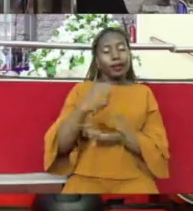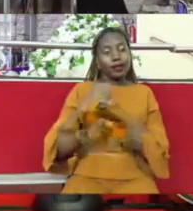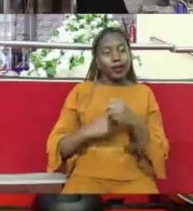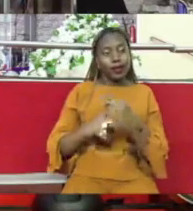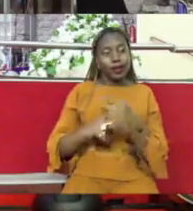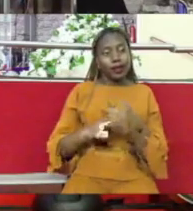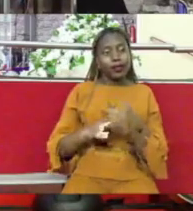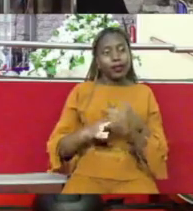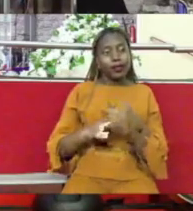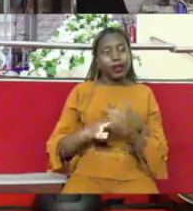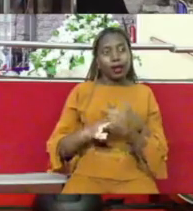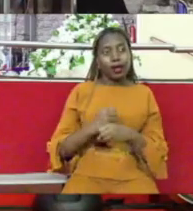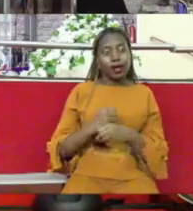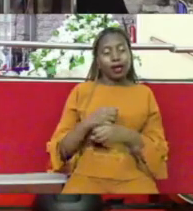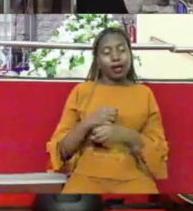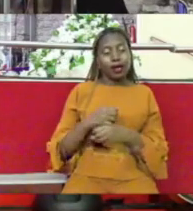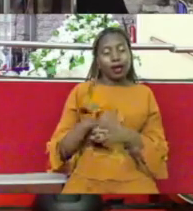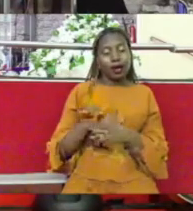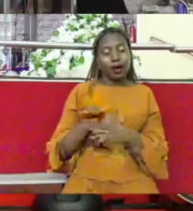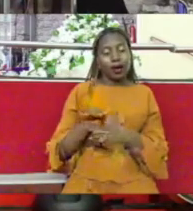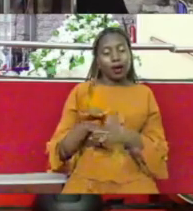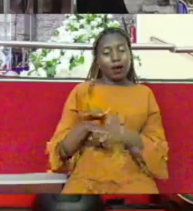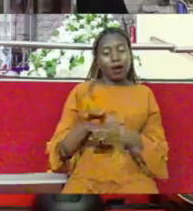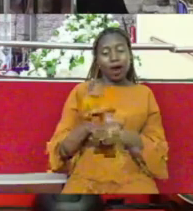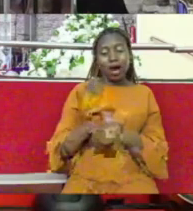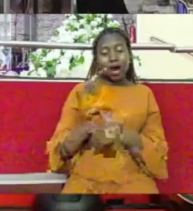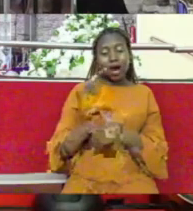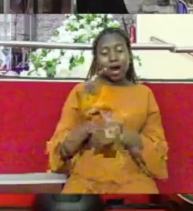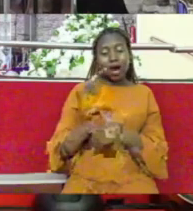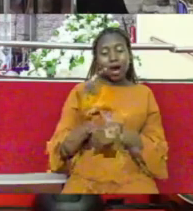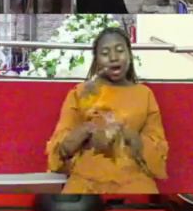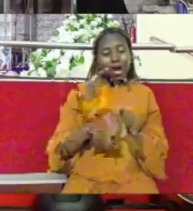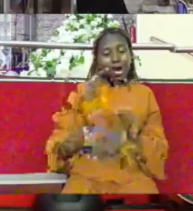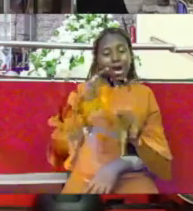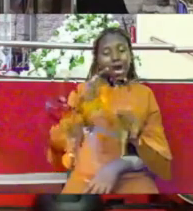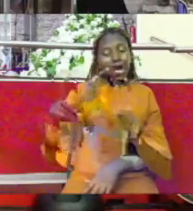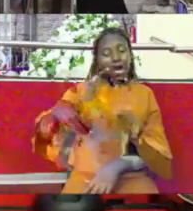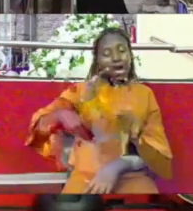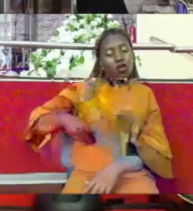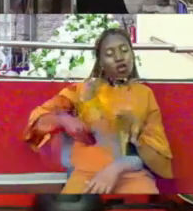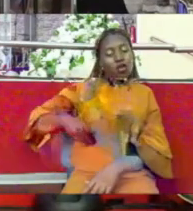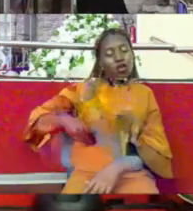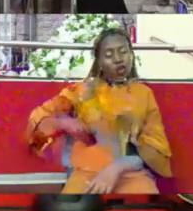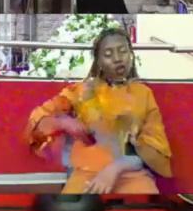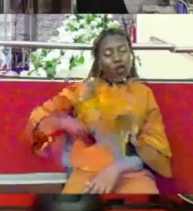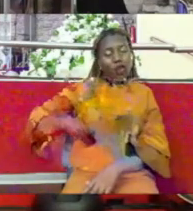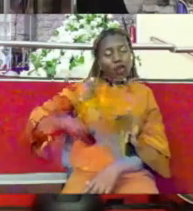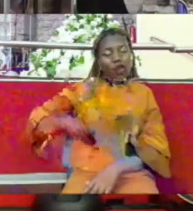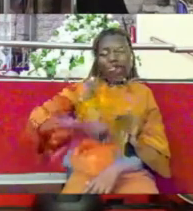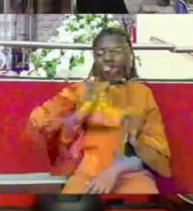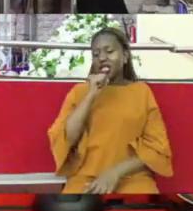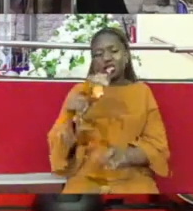though identifying himself with Father Jacob, huyu mwanamke japo kuwa alikuwa na uhusiano na Yakobo, is not living an upright life.